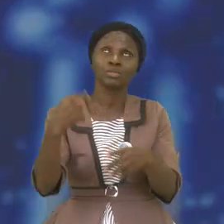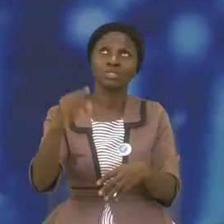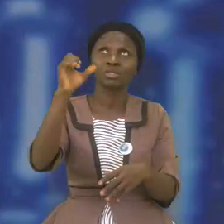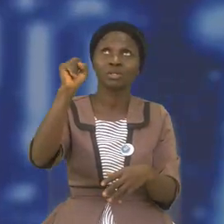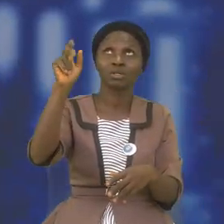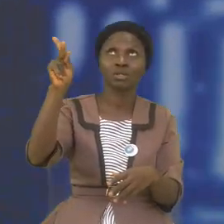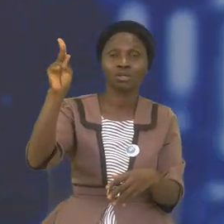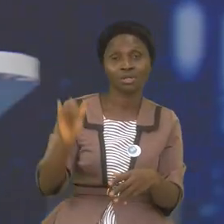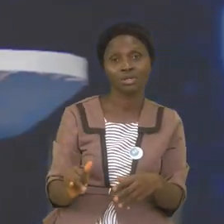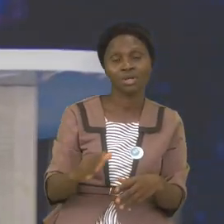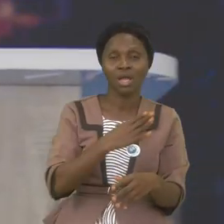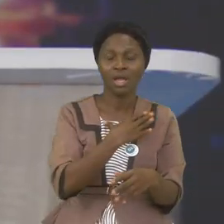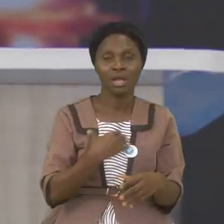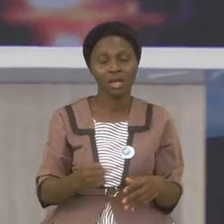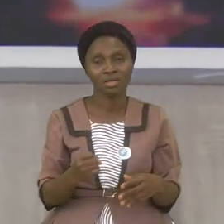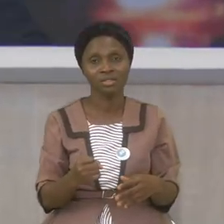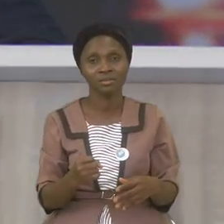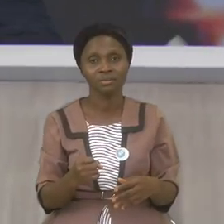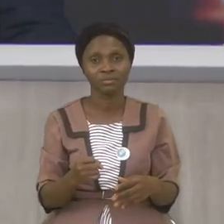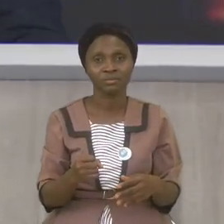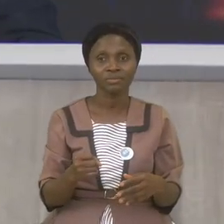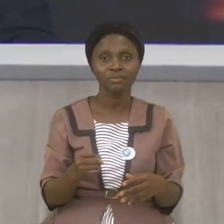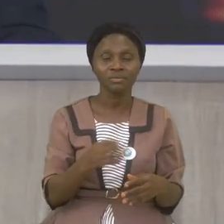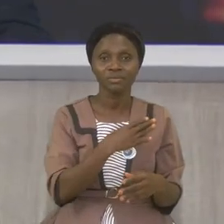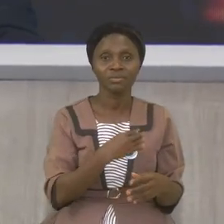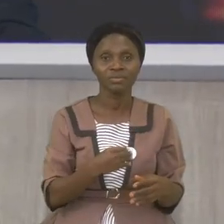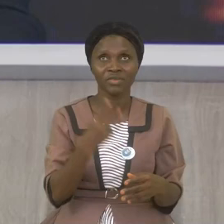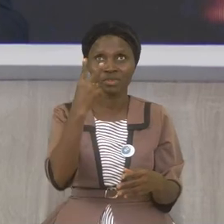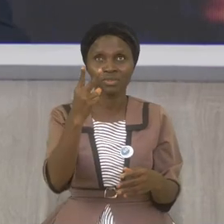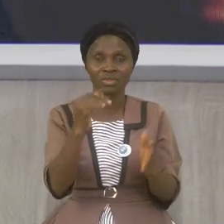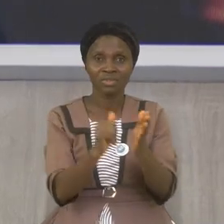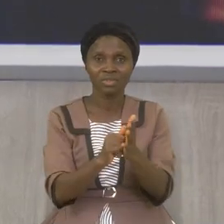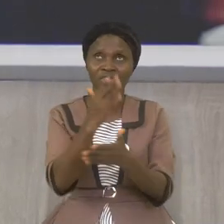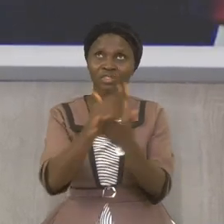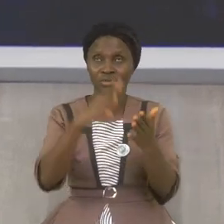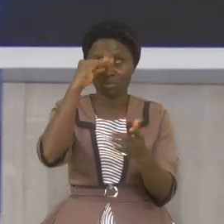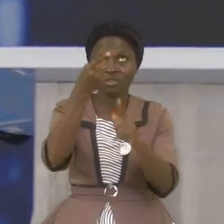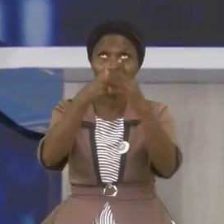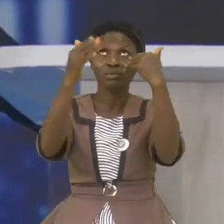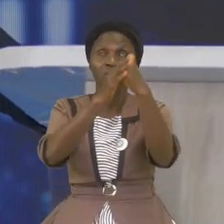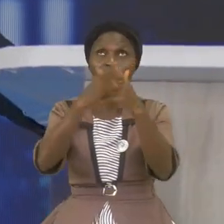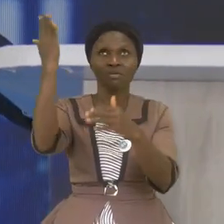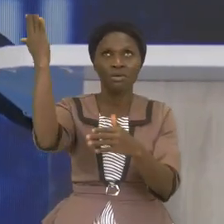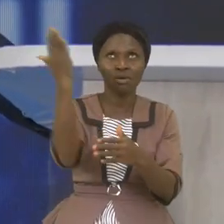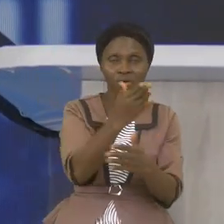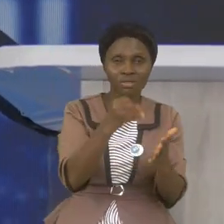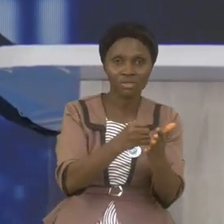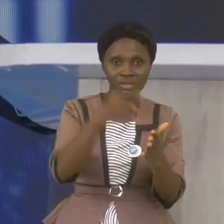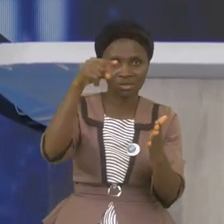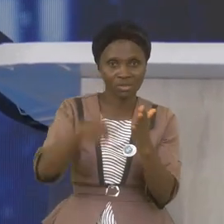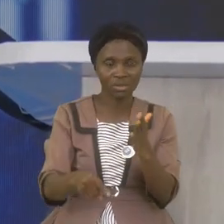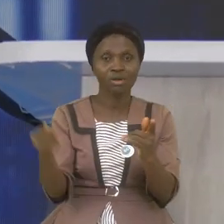of the watchmen from heaven, cut it down. until seven times,